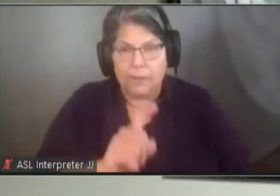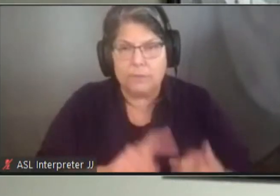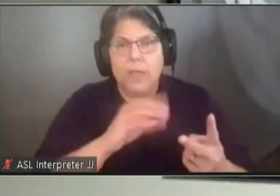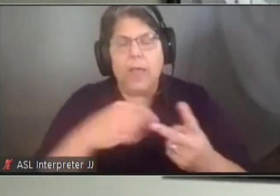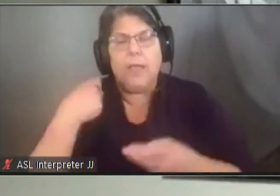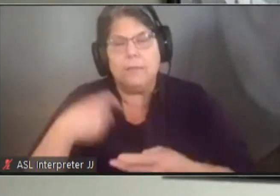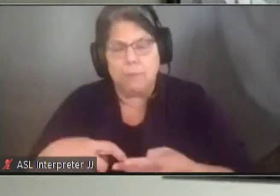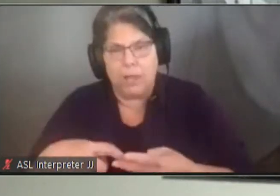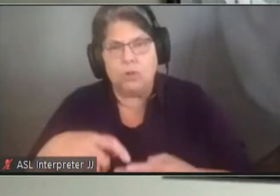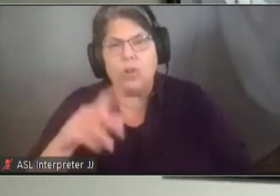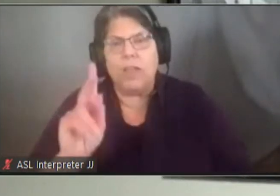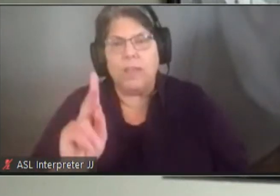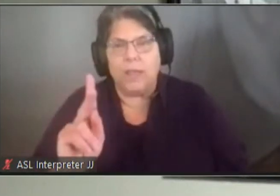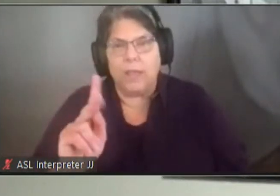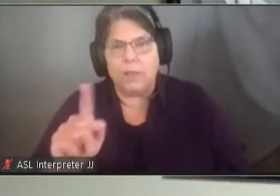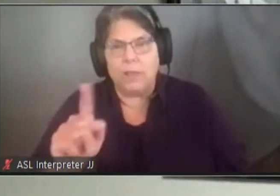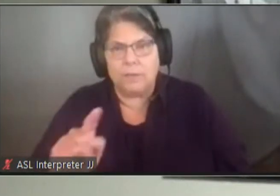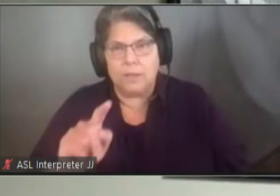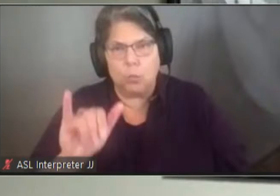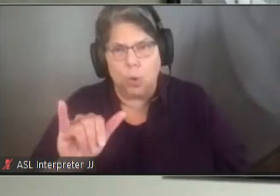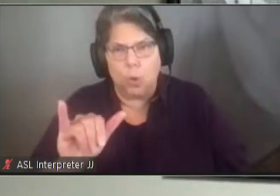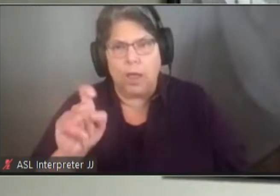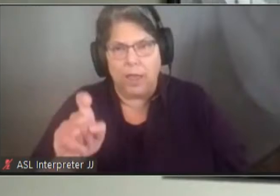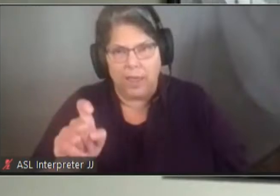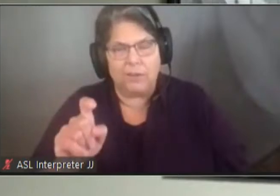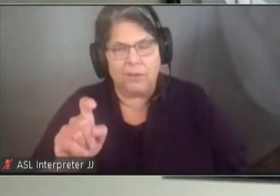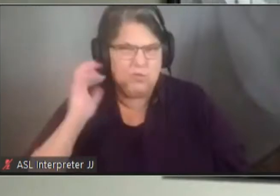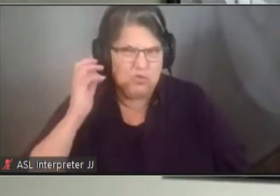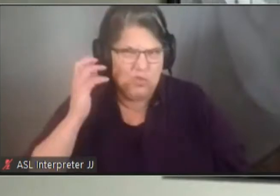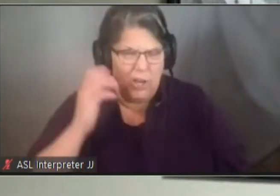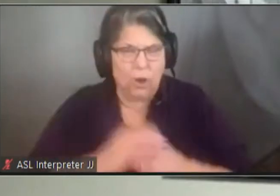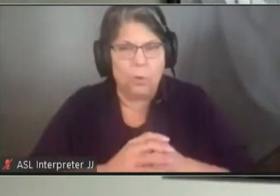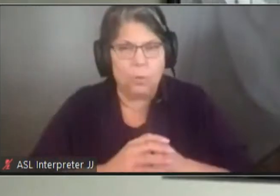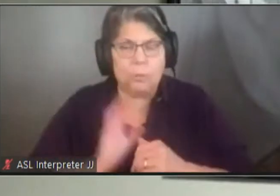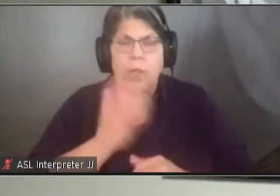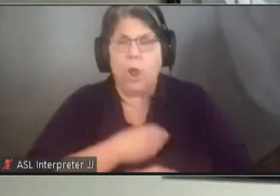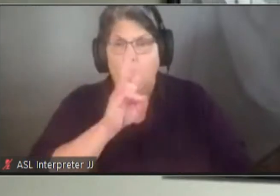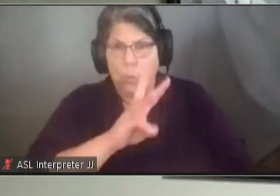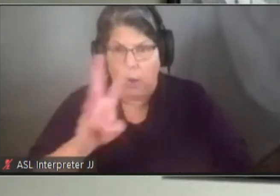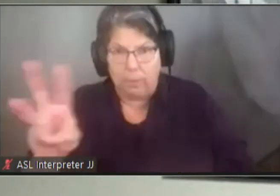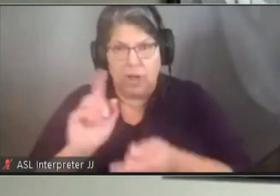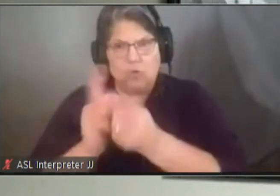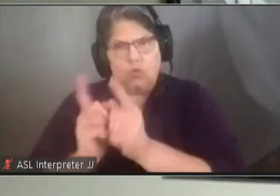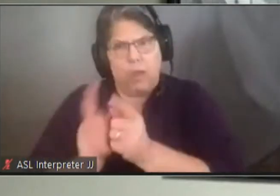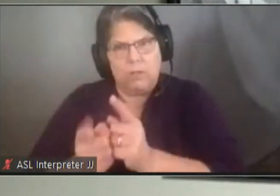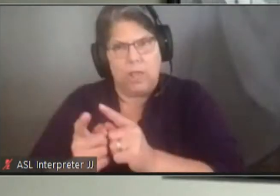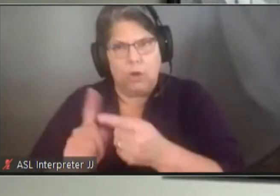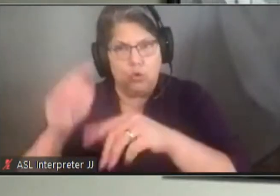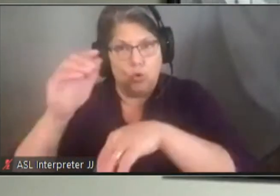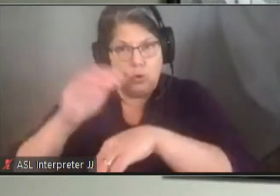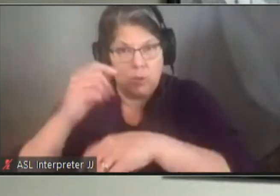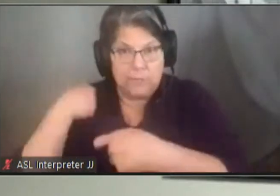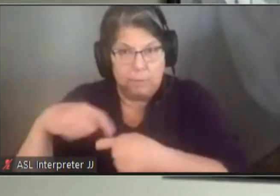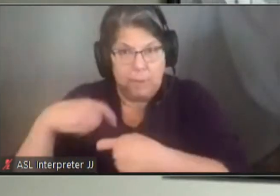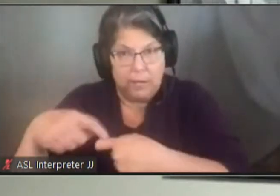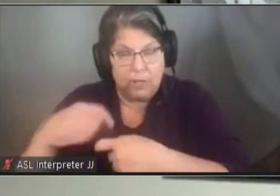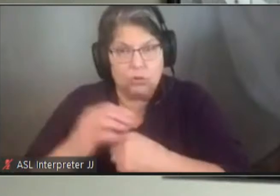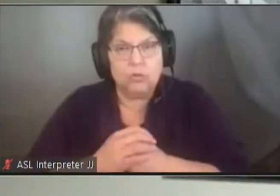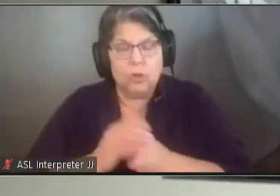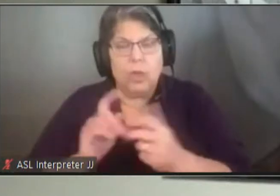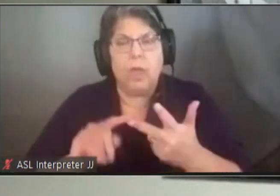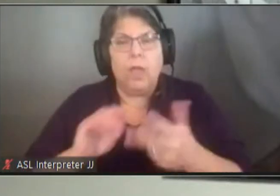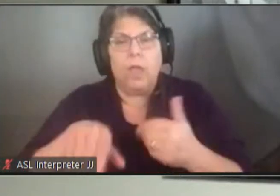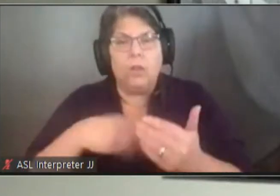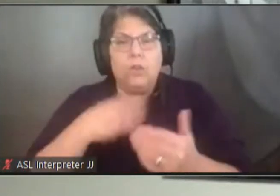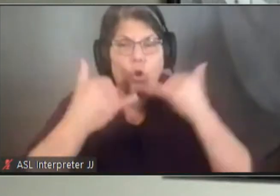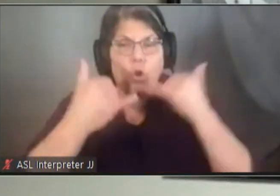radio programming. We're translating our website into Spanish, and call center lines have increased staff,